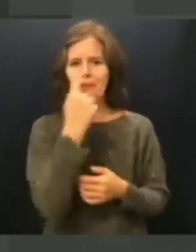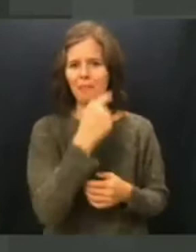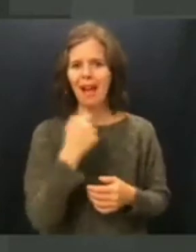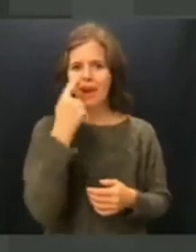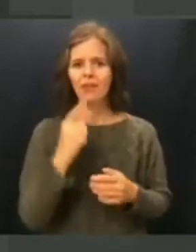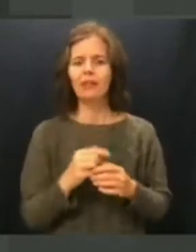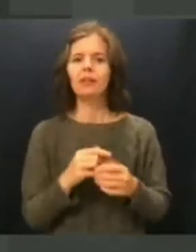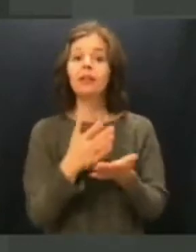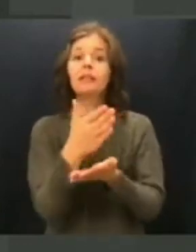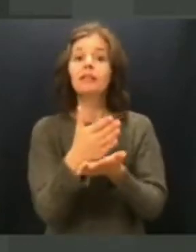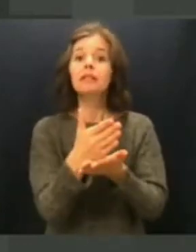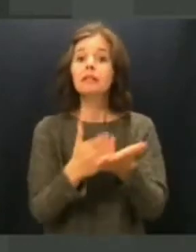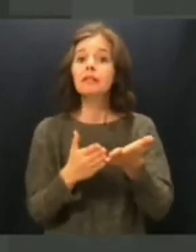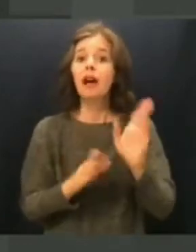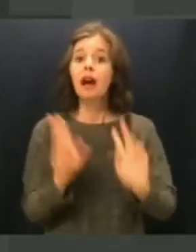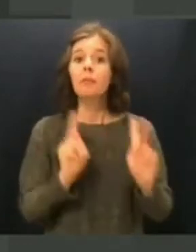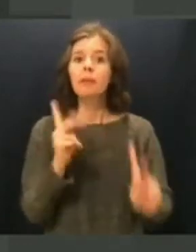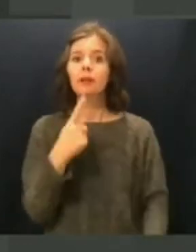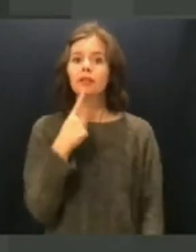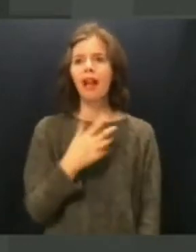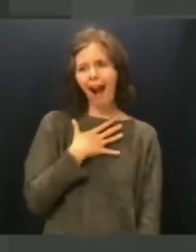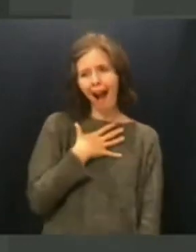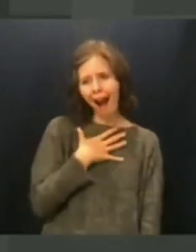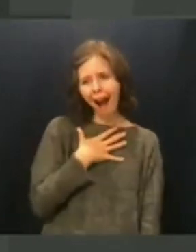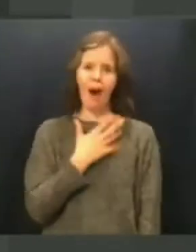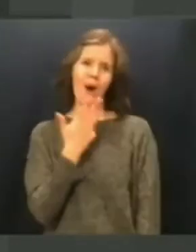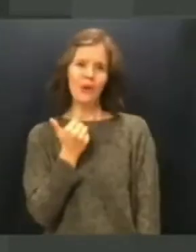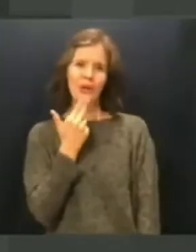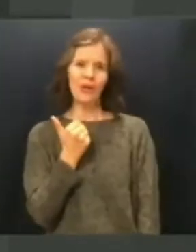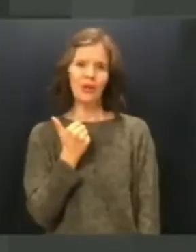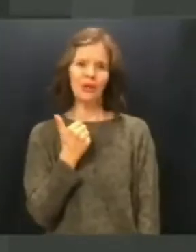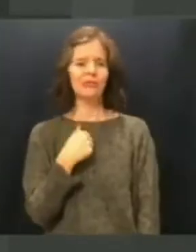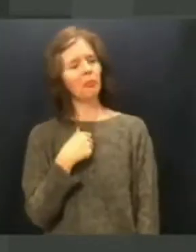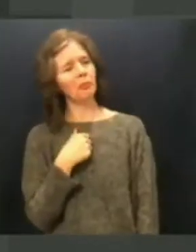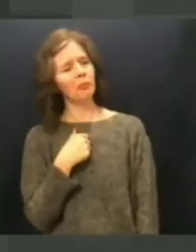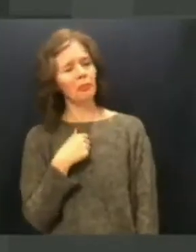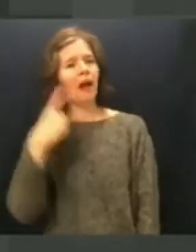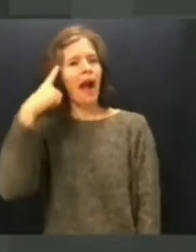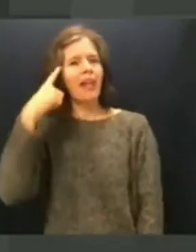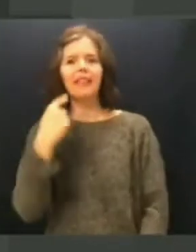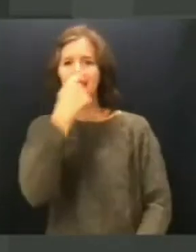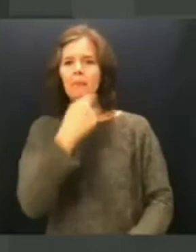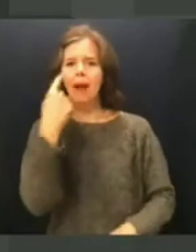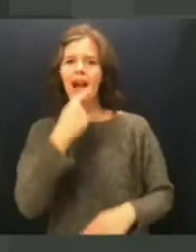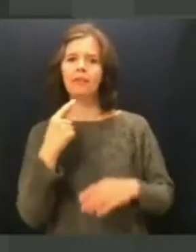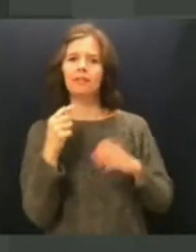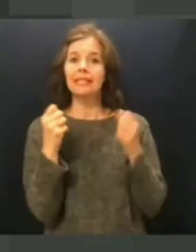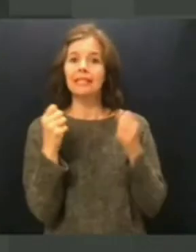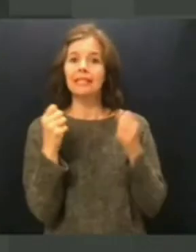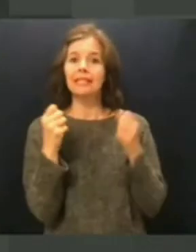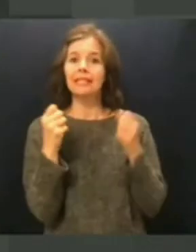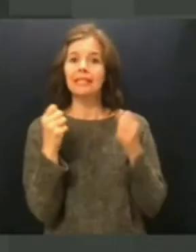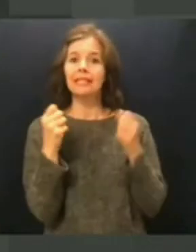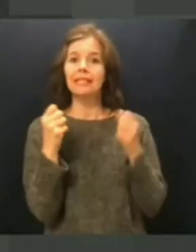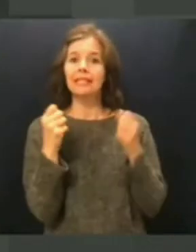sucks, which I think it's more scary, but I think we find like the perfect balance. Yeah, absolutely.